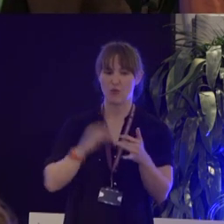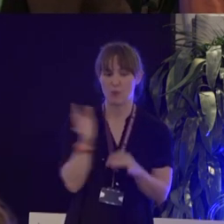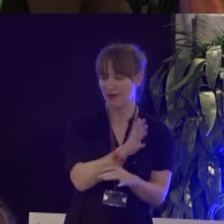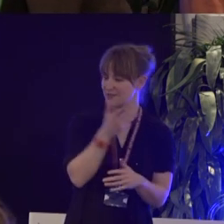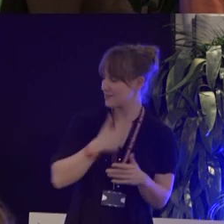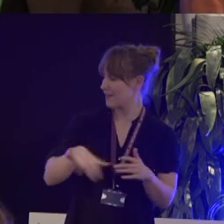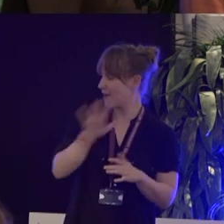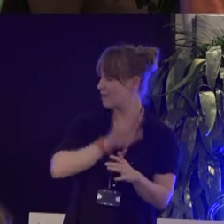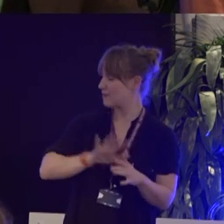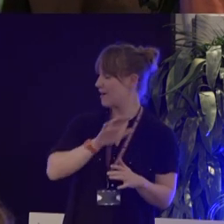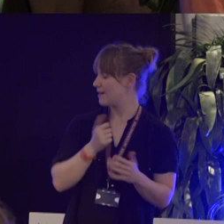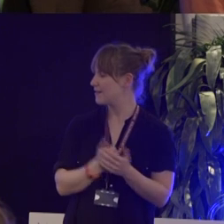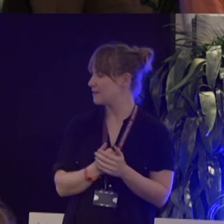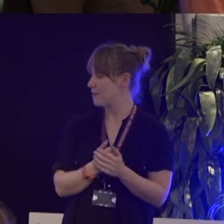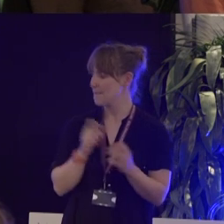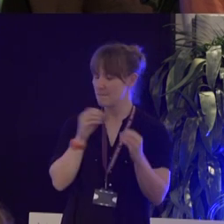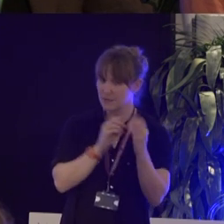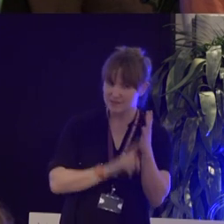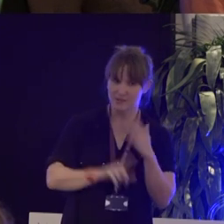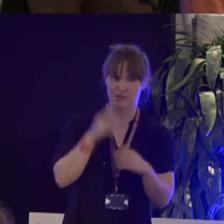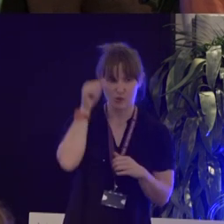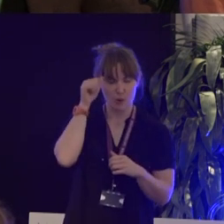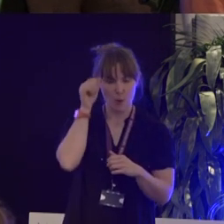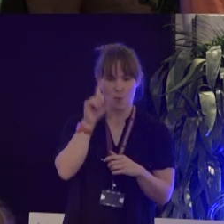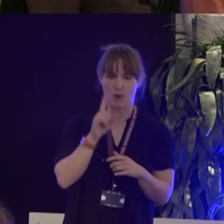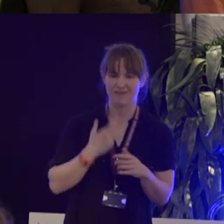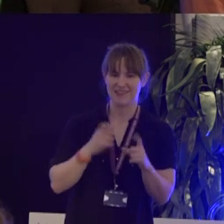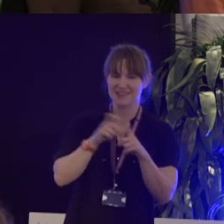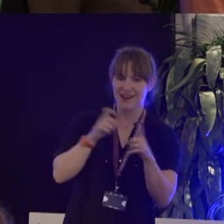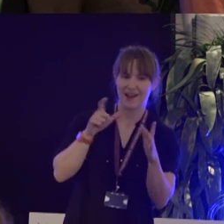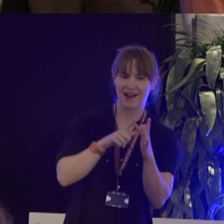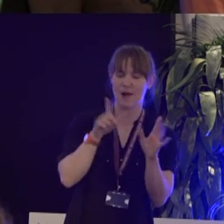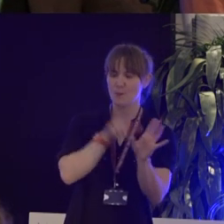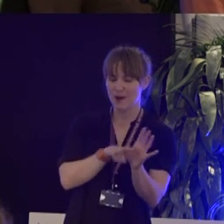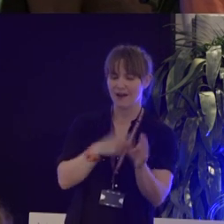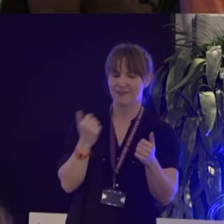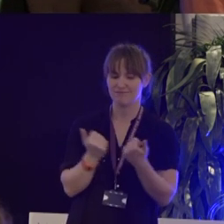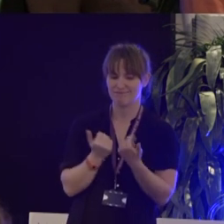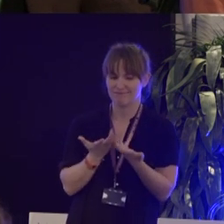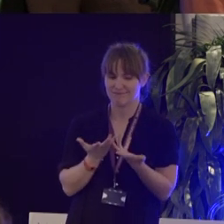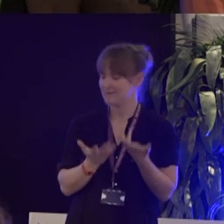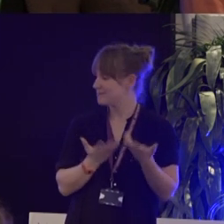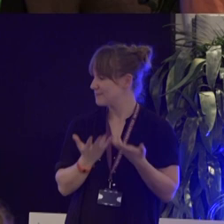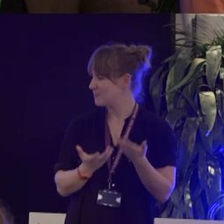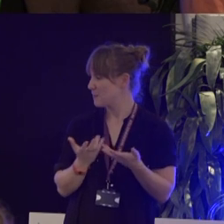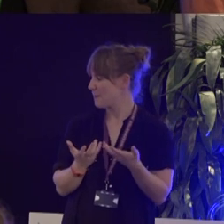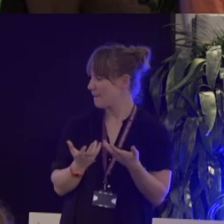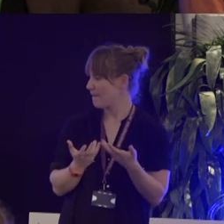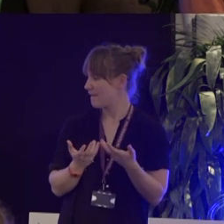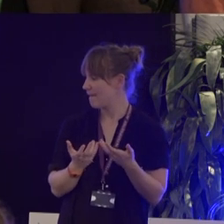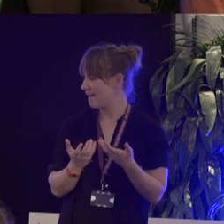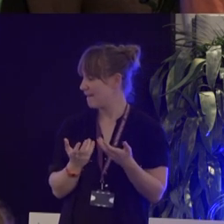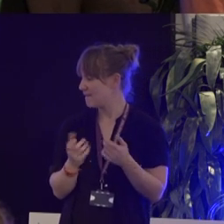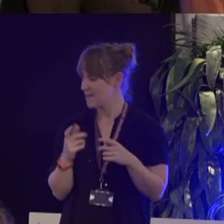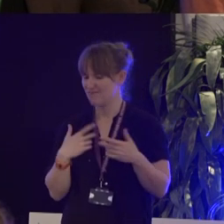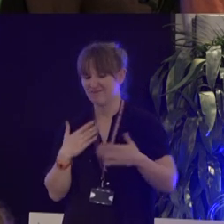well, I guess, in that Bristol's known for that real, like, DIY, do-it-yourself, almost that by any means